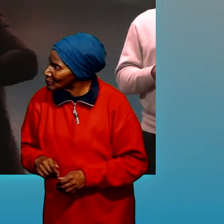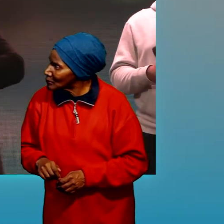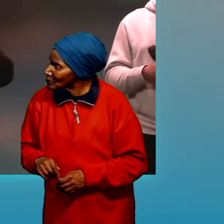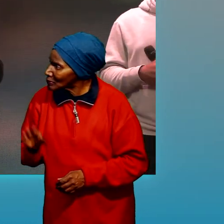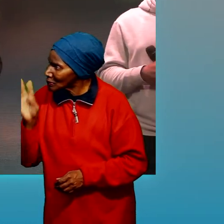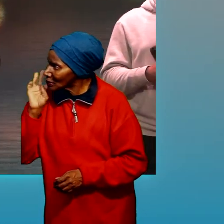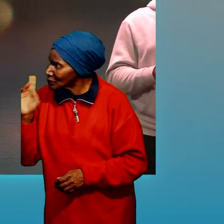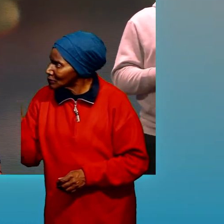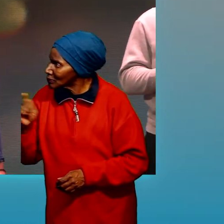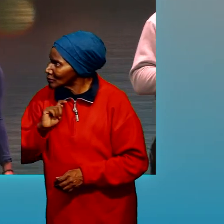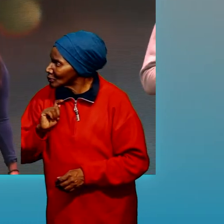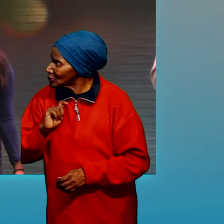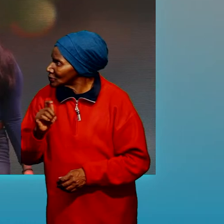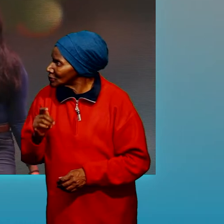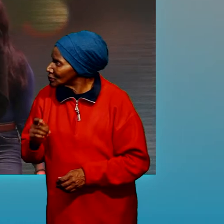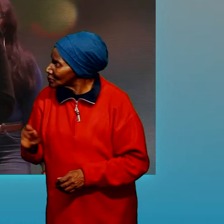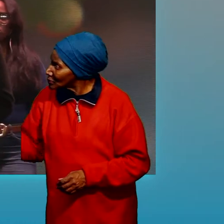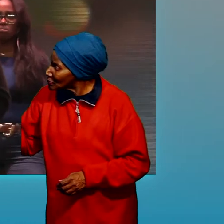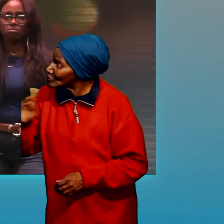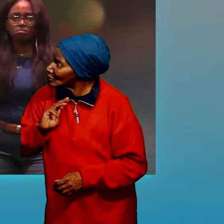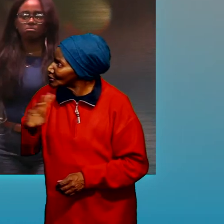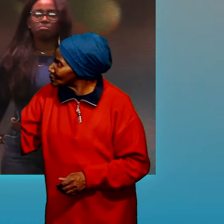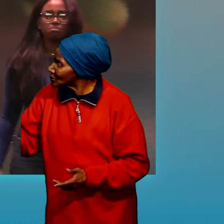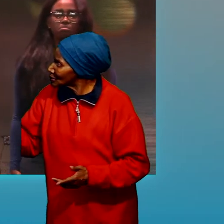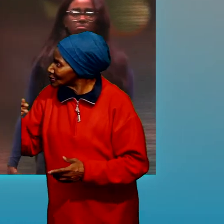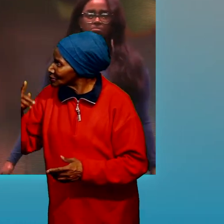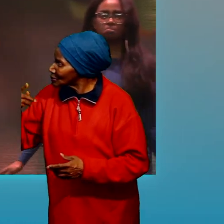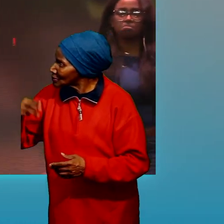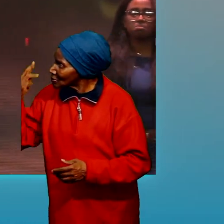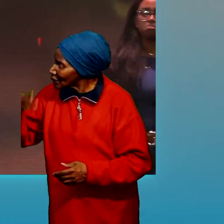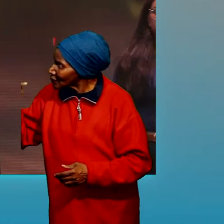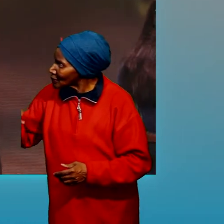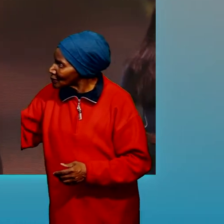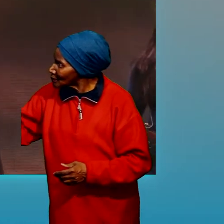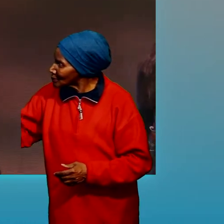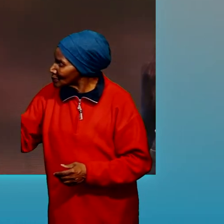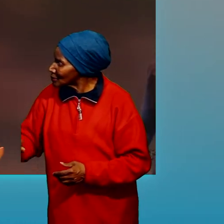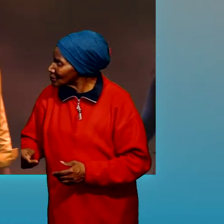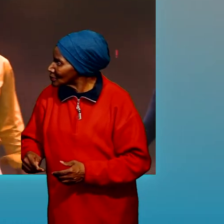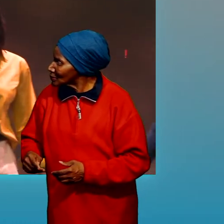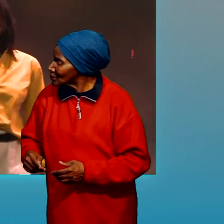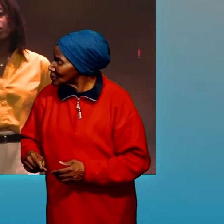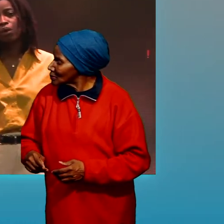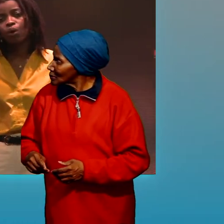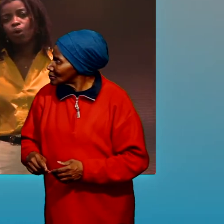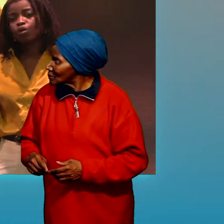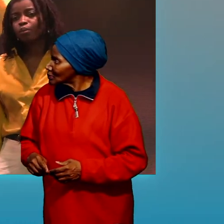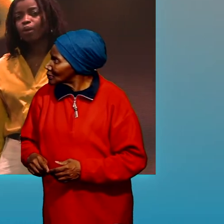a Christian, I've seen many of these things, and people stand and they stand the same.